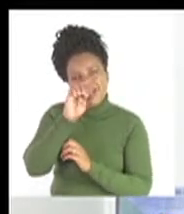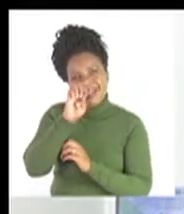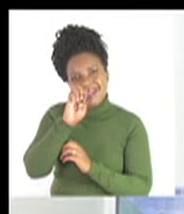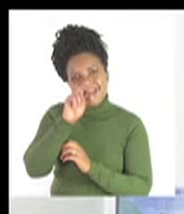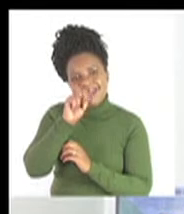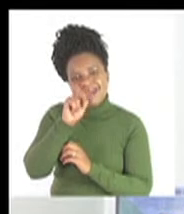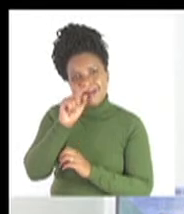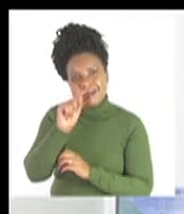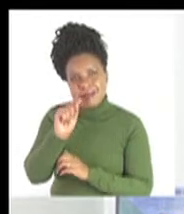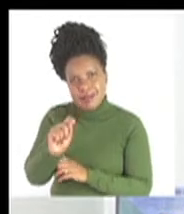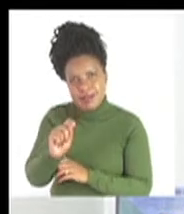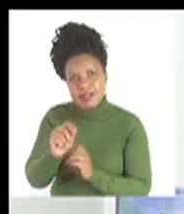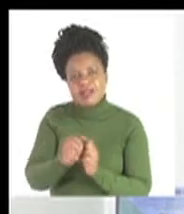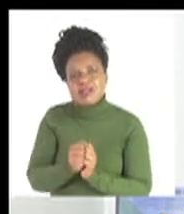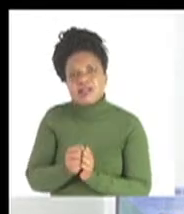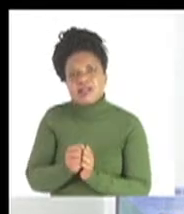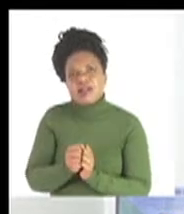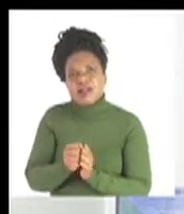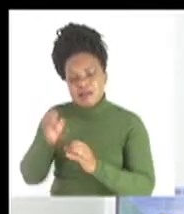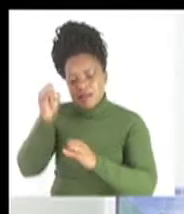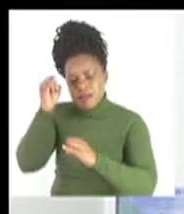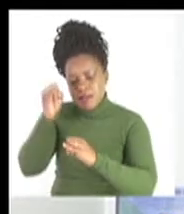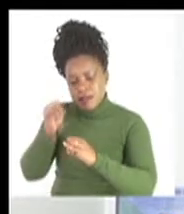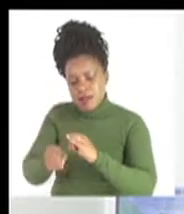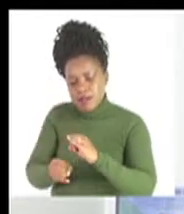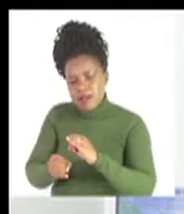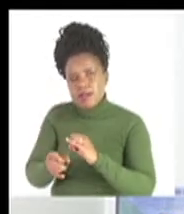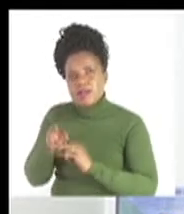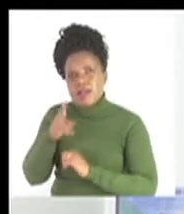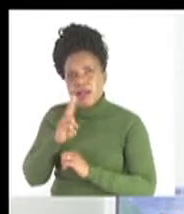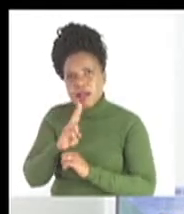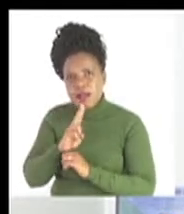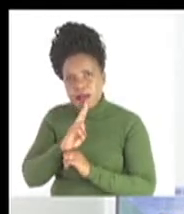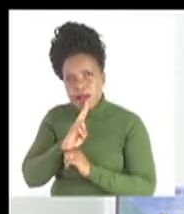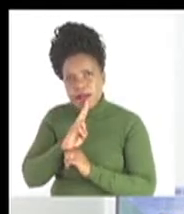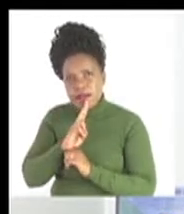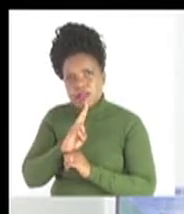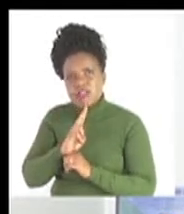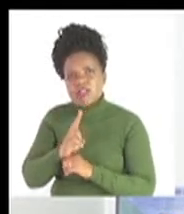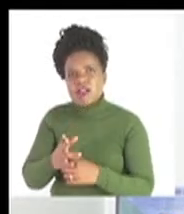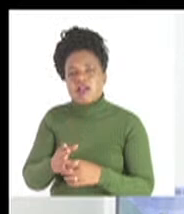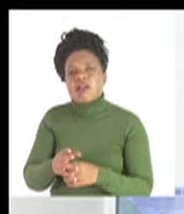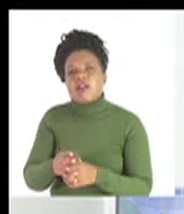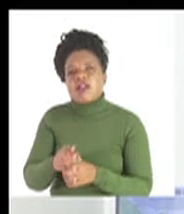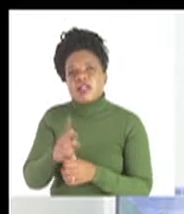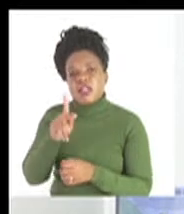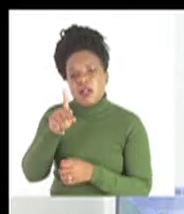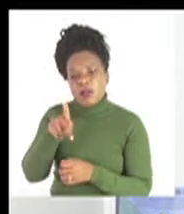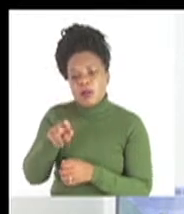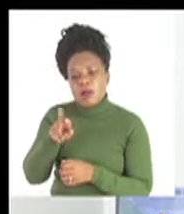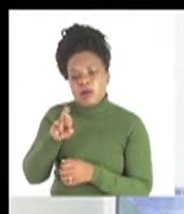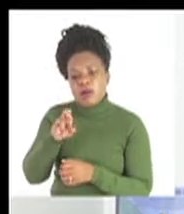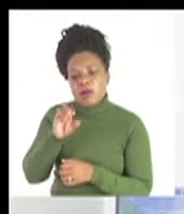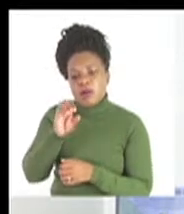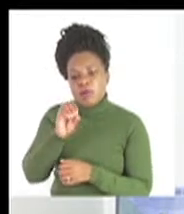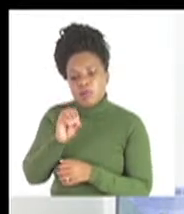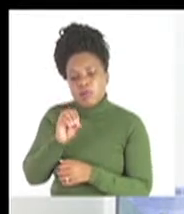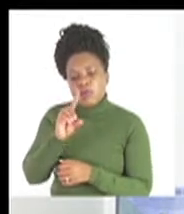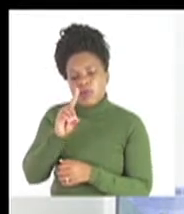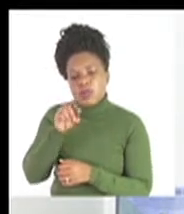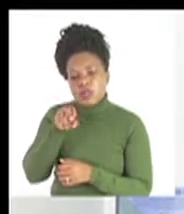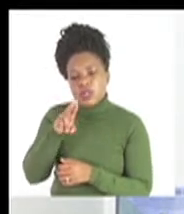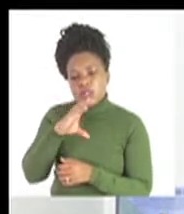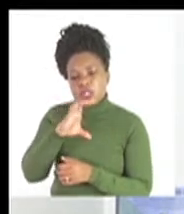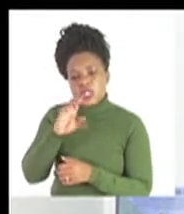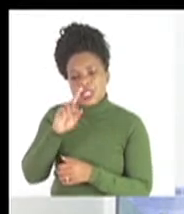A product is an answer to multiplication. So whatever answer you get after you multiplied a number